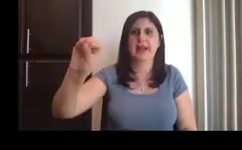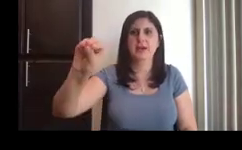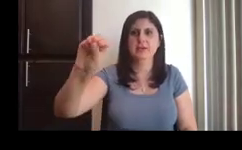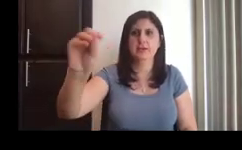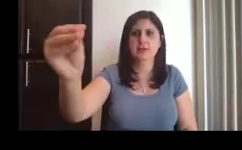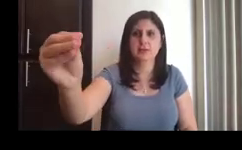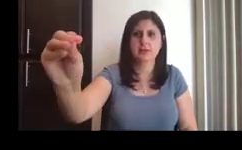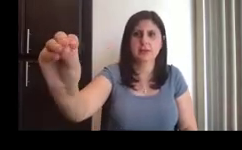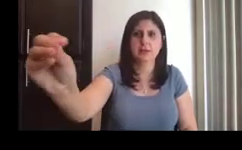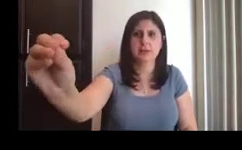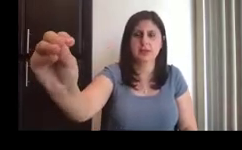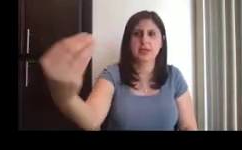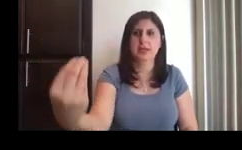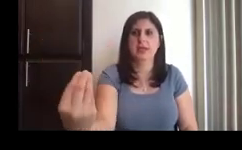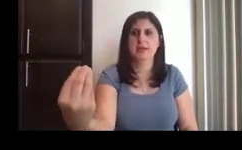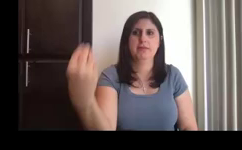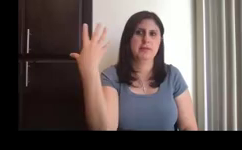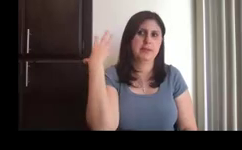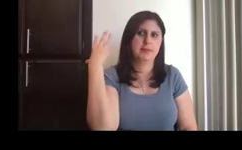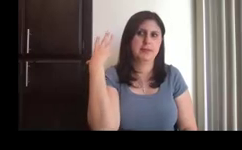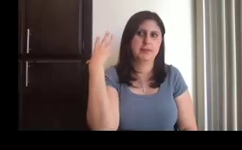So flat O.